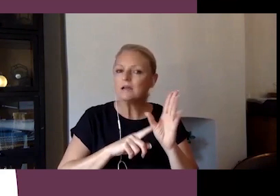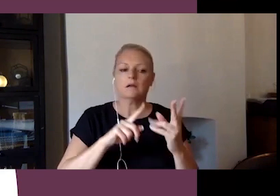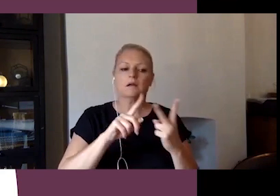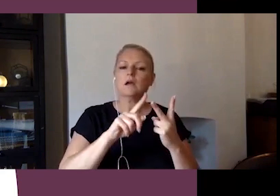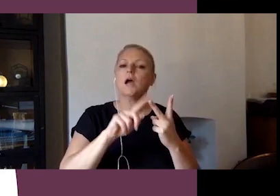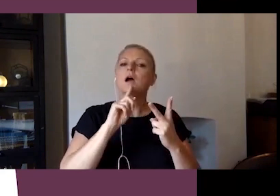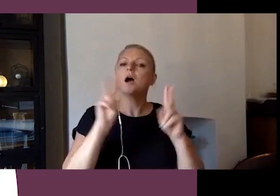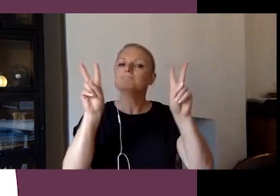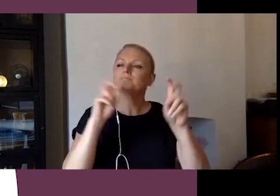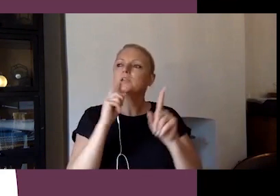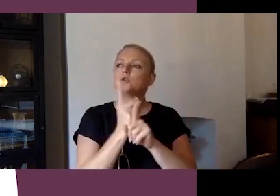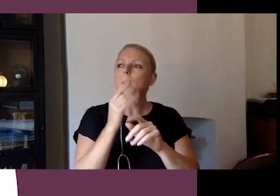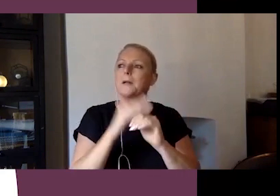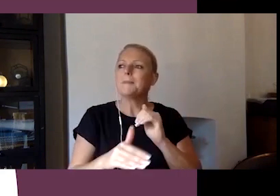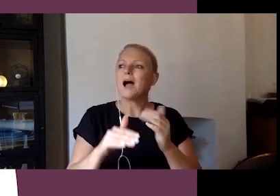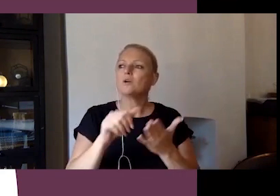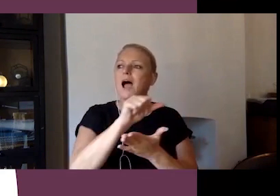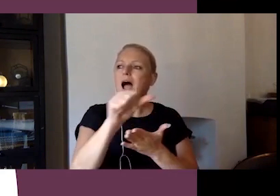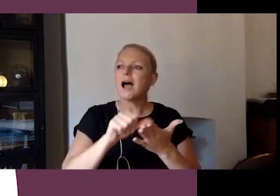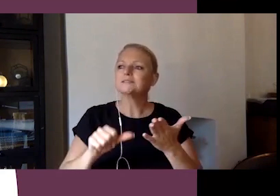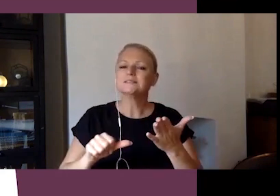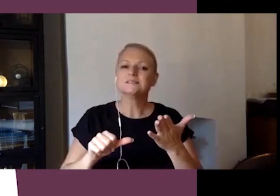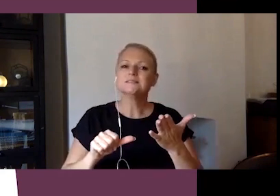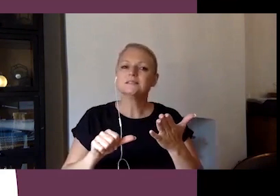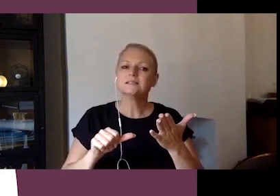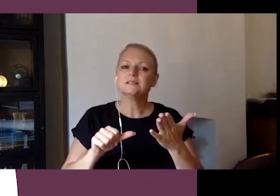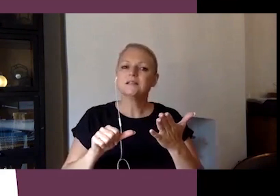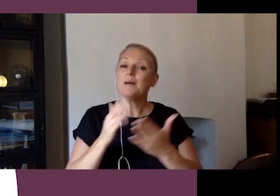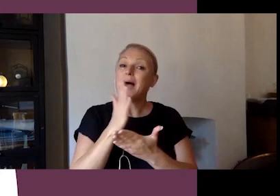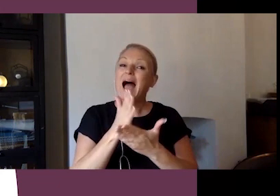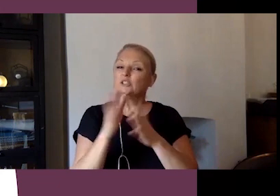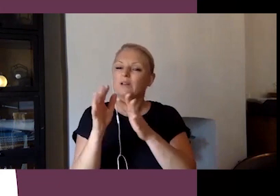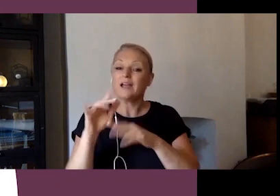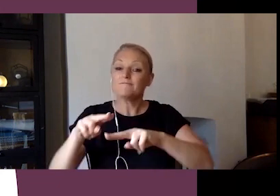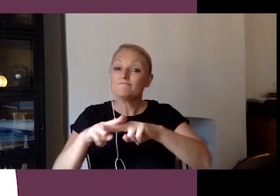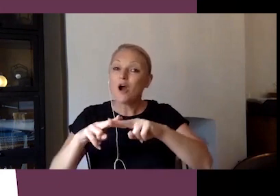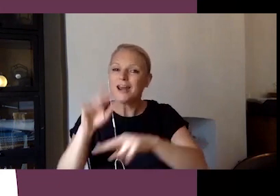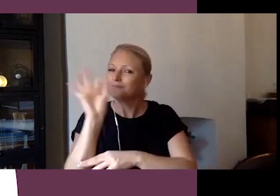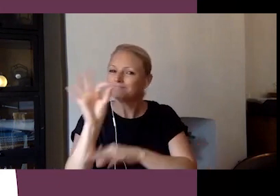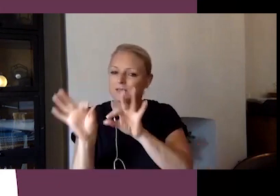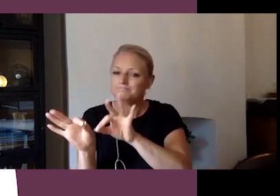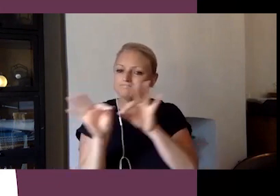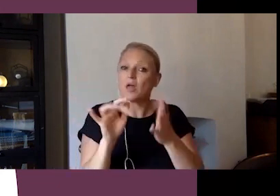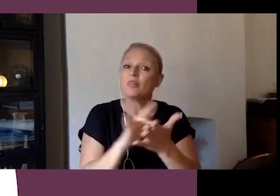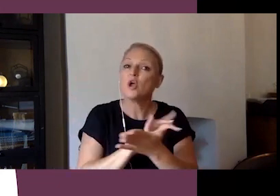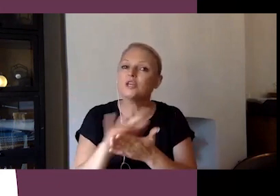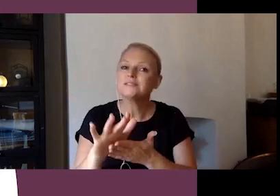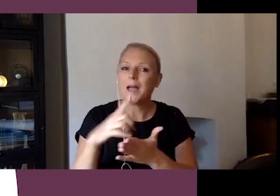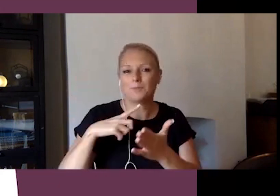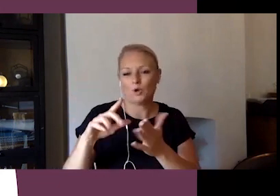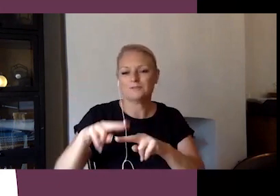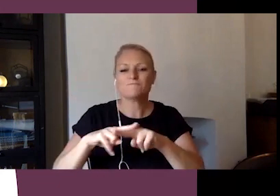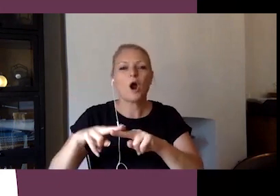around independent artists is fact on Thursday and not our usual Friday. Of course, it's a public holiday on